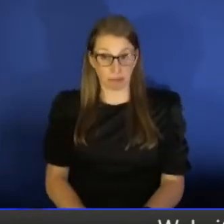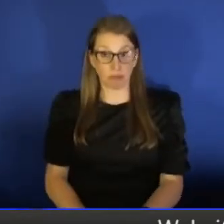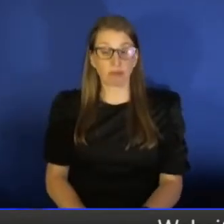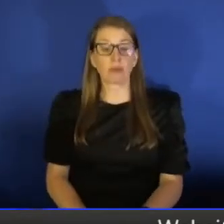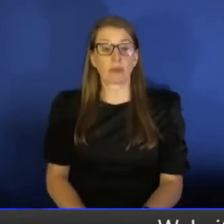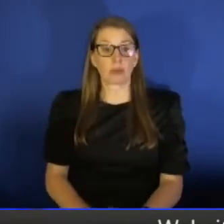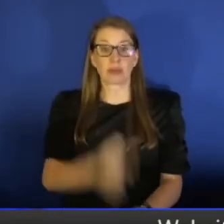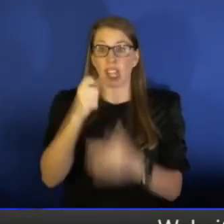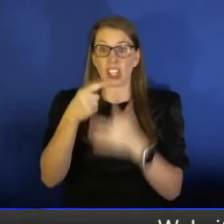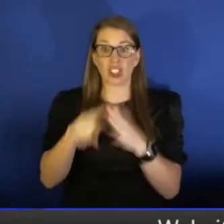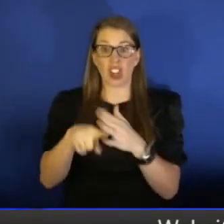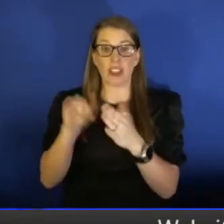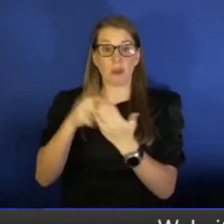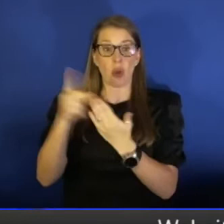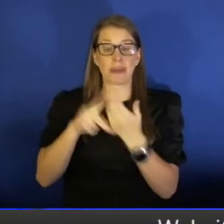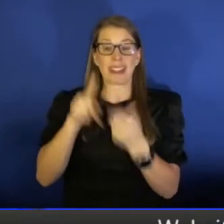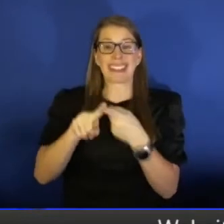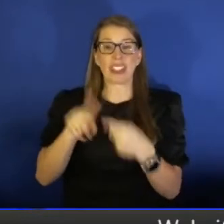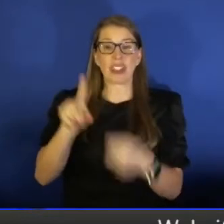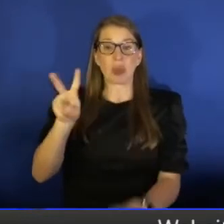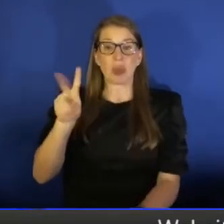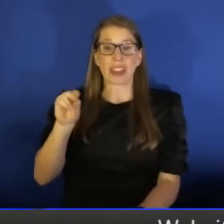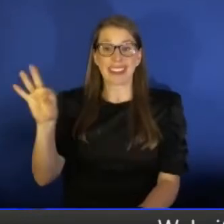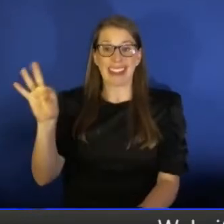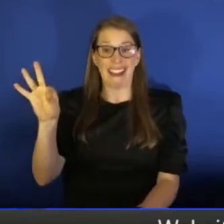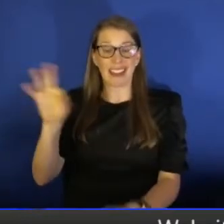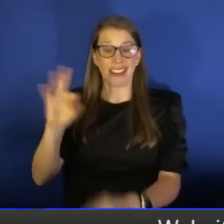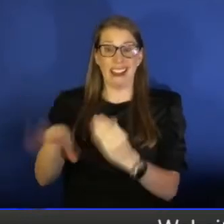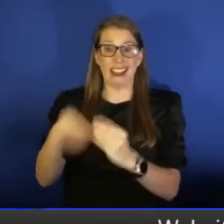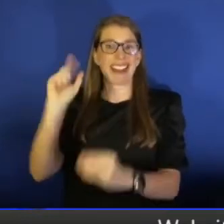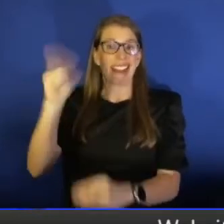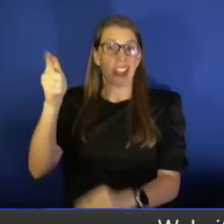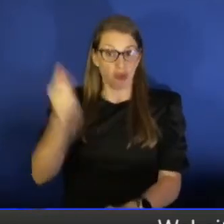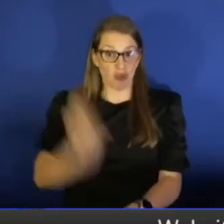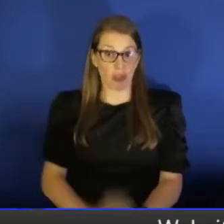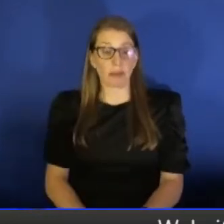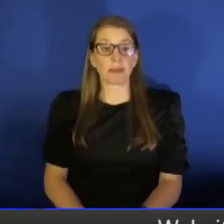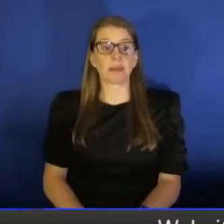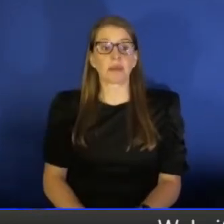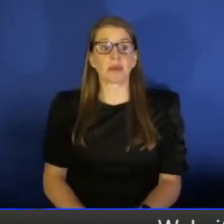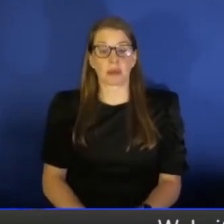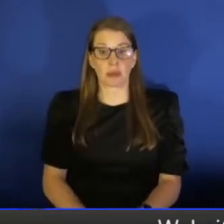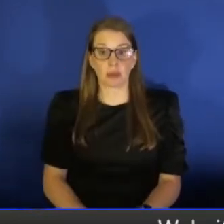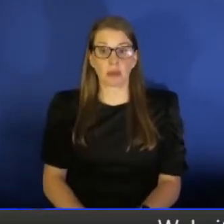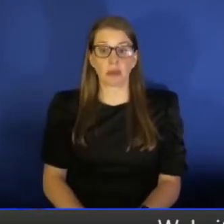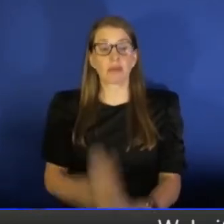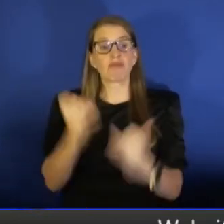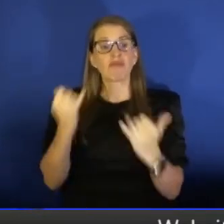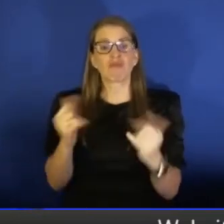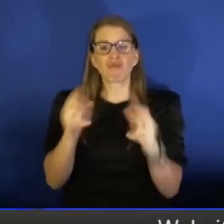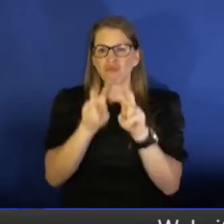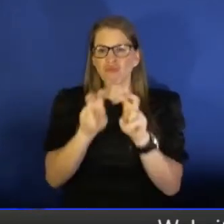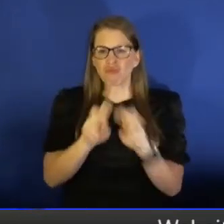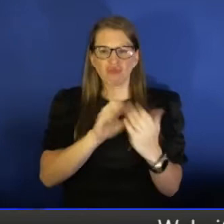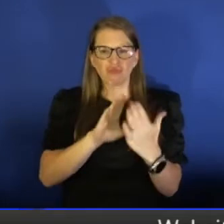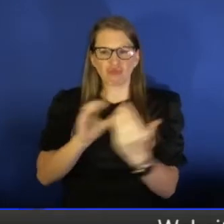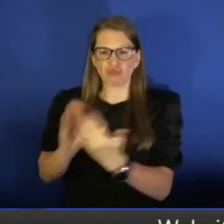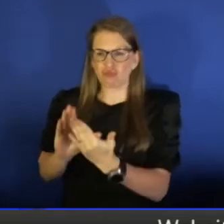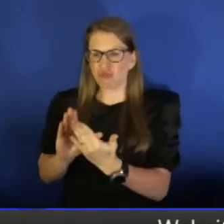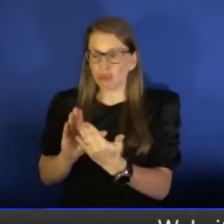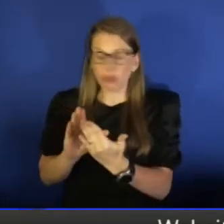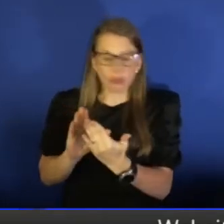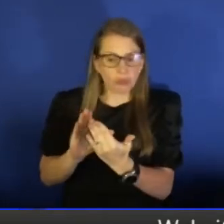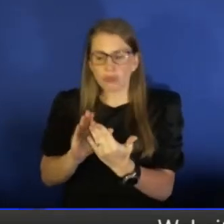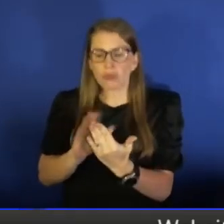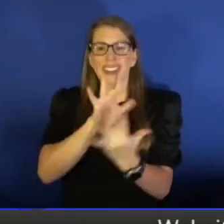program until 2009, so we added that later. And now we're really looking at all of our strategies and kind of what you're saying. Are we reaching